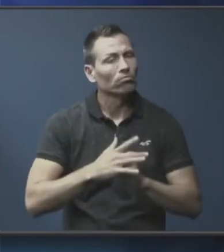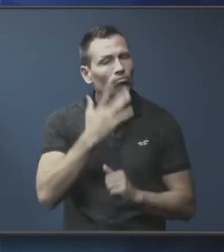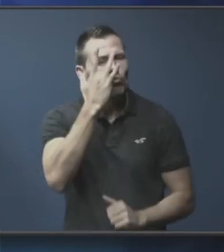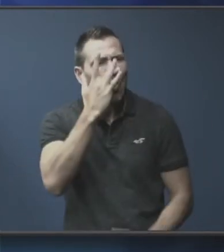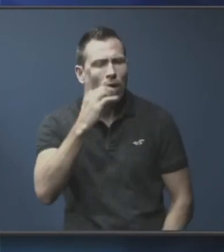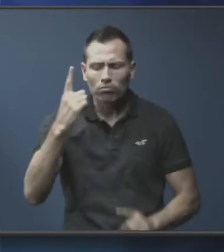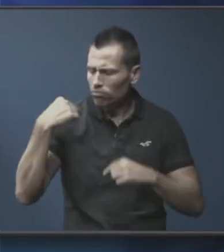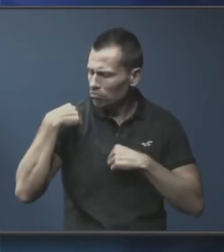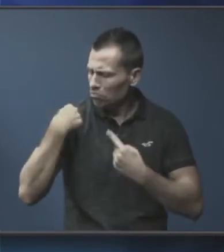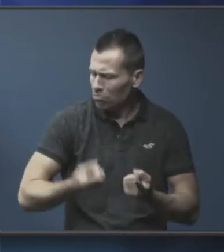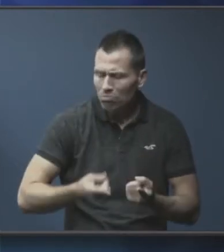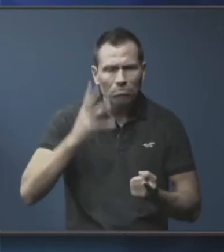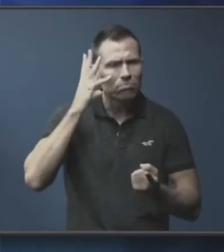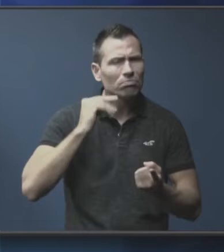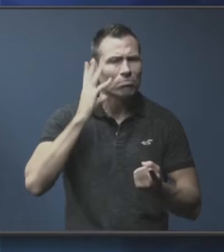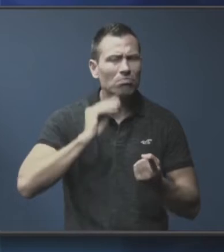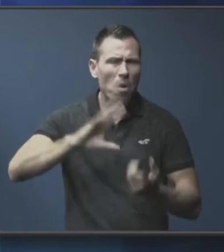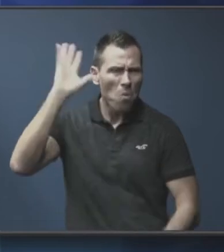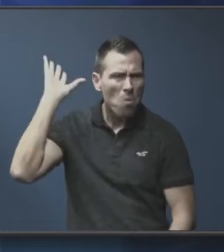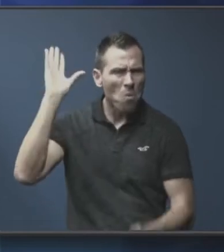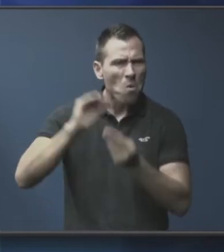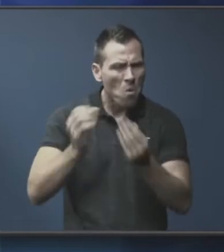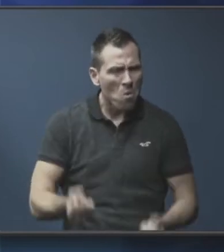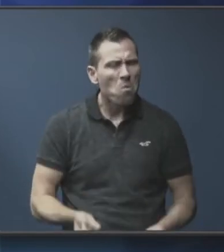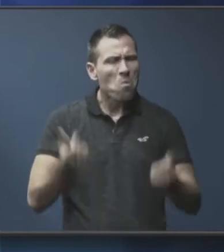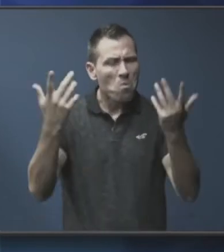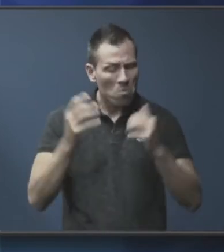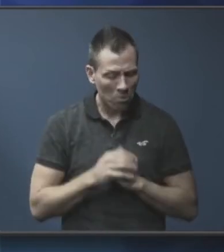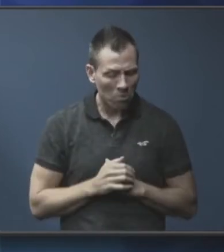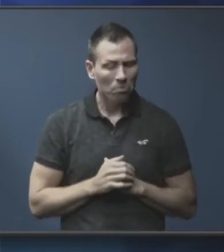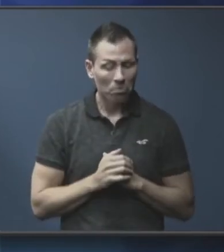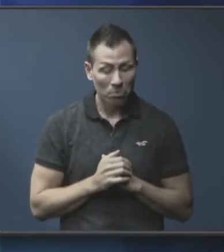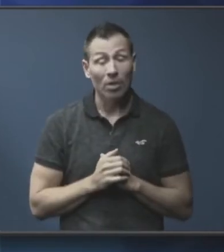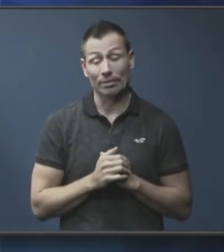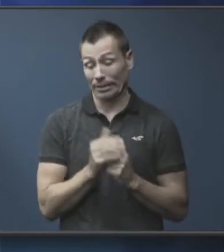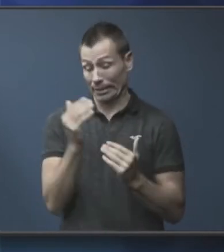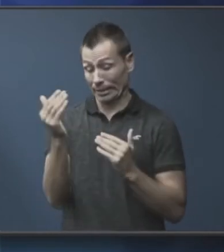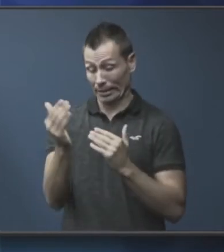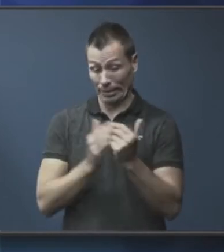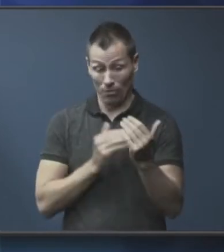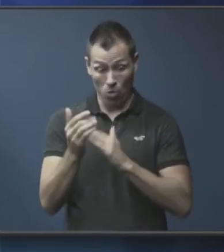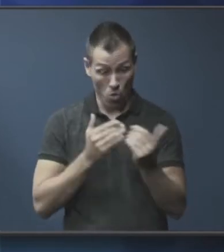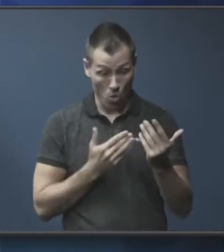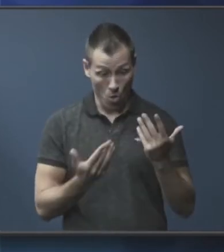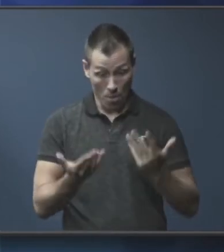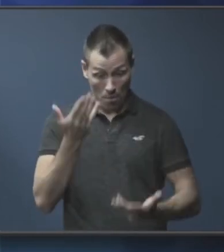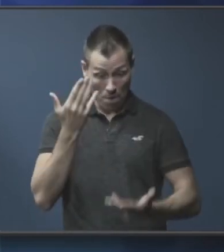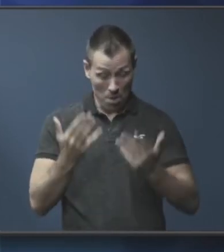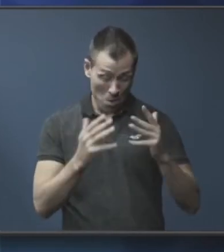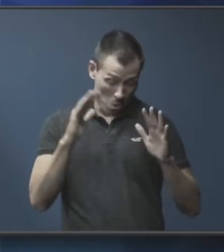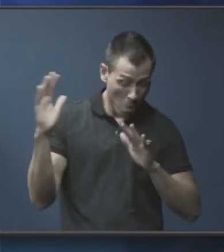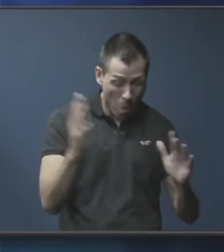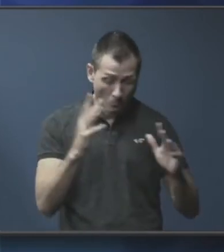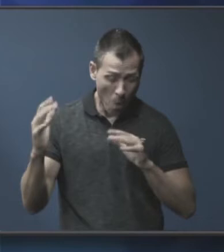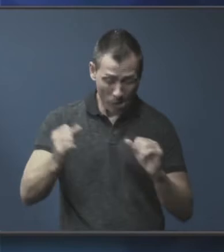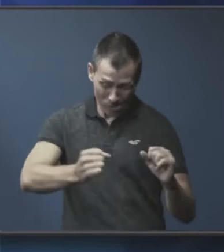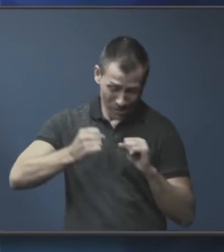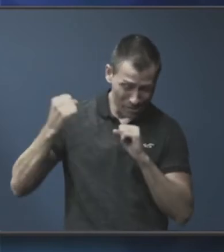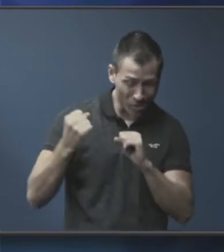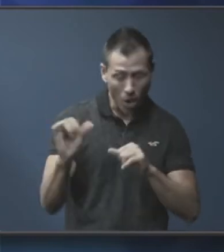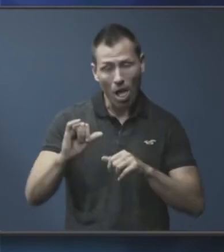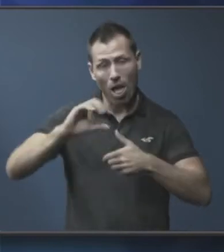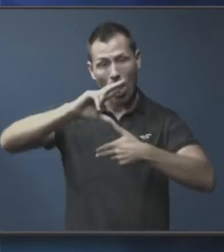with you. First, even though we may not have hurricane force winds, tropical force winds will